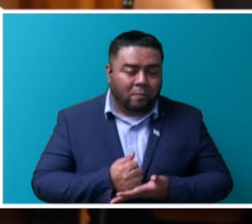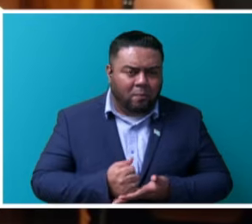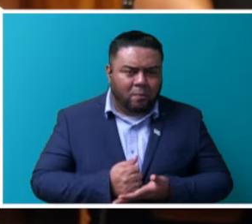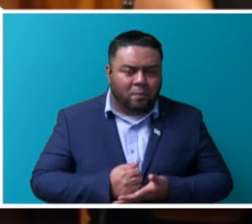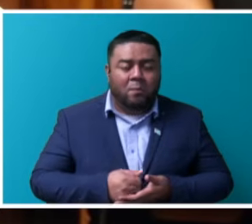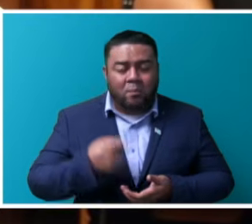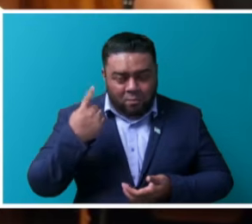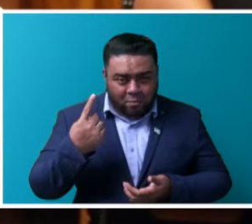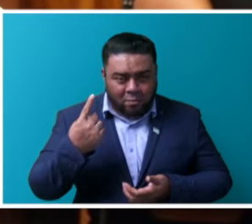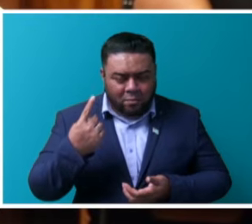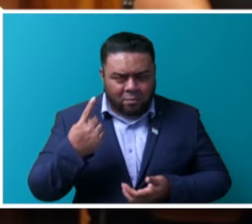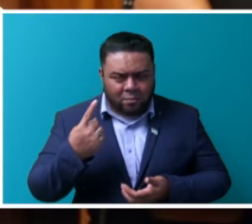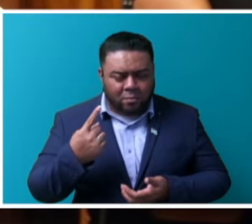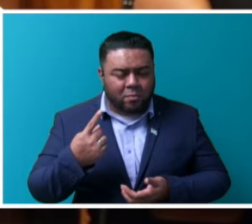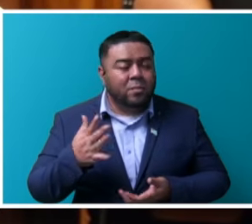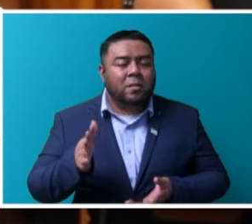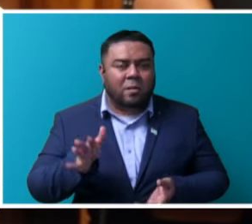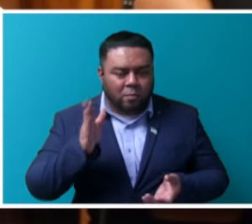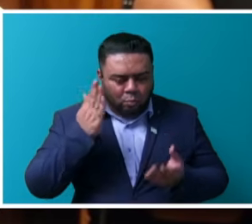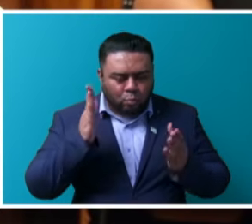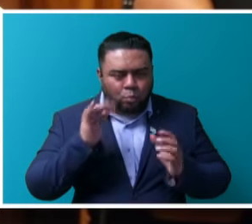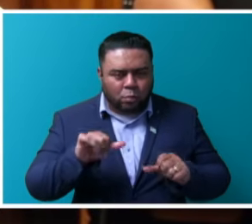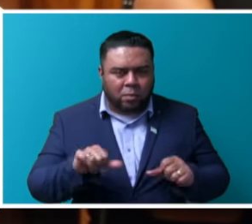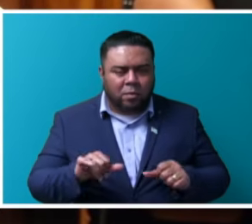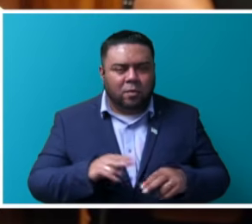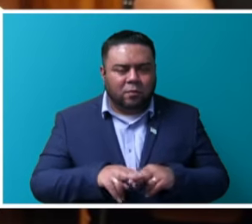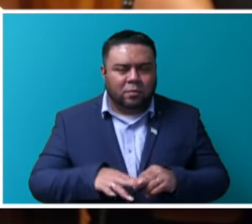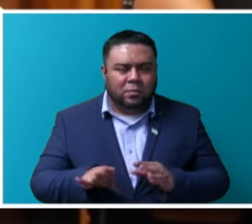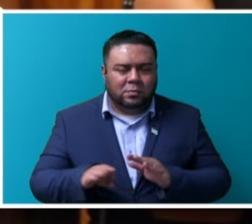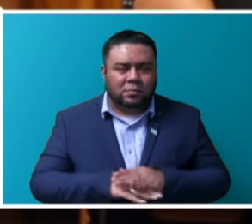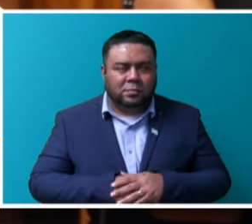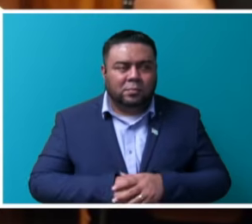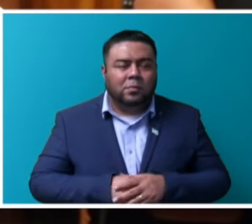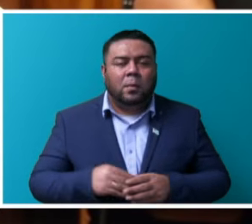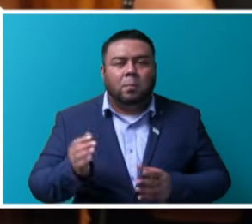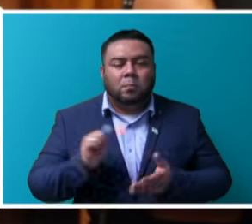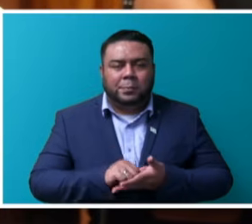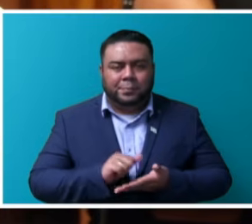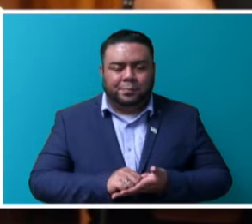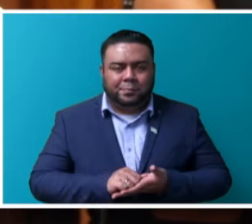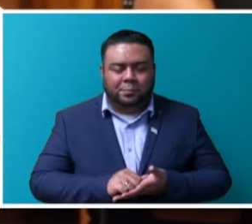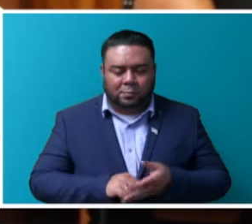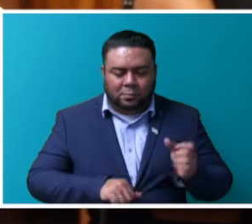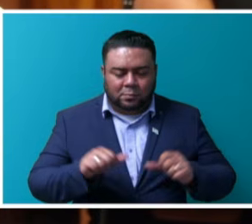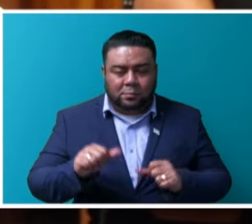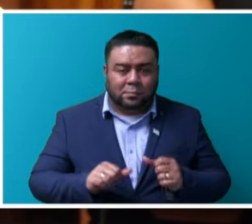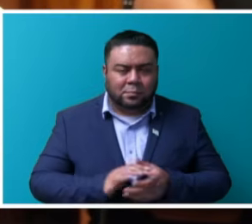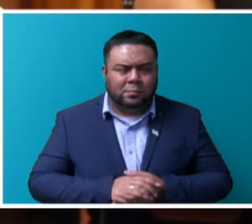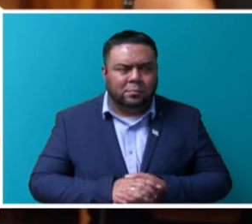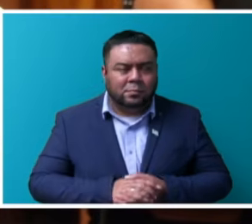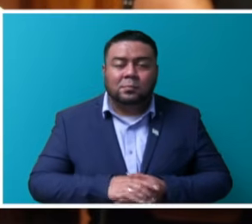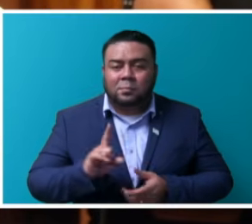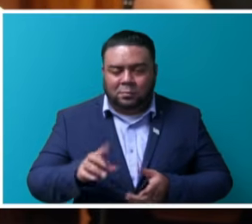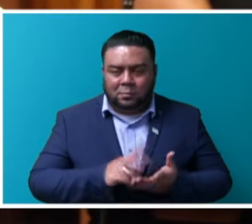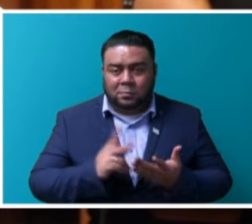to recognize and protect their Fiji-based assets through use of properly structured resident family trusts. This